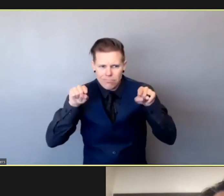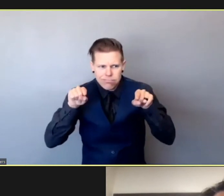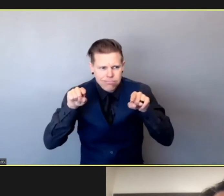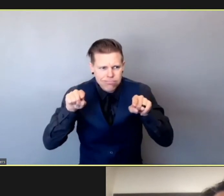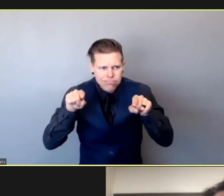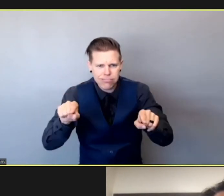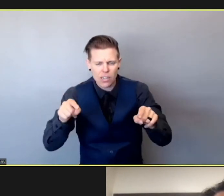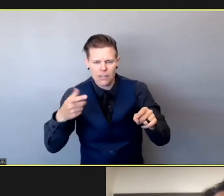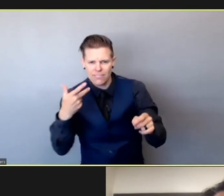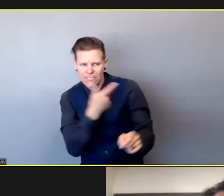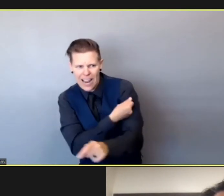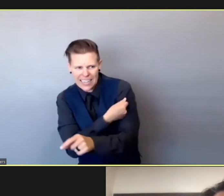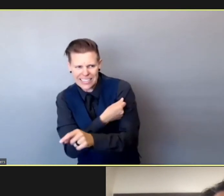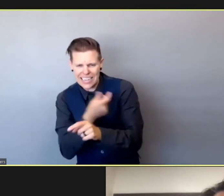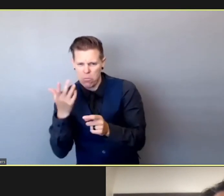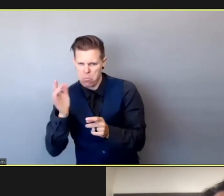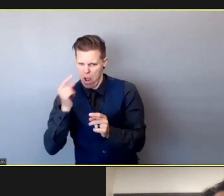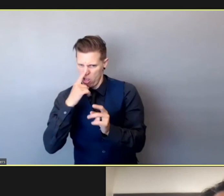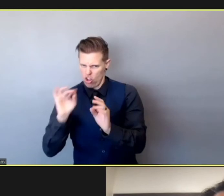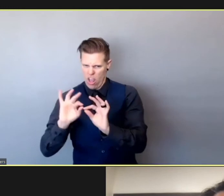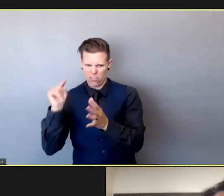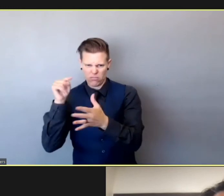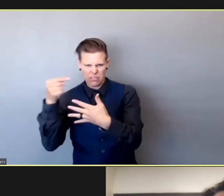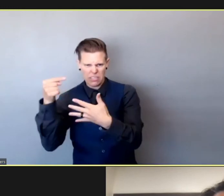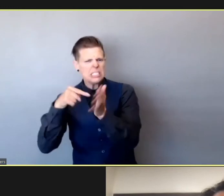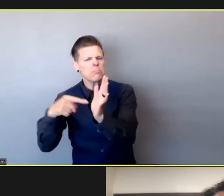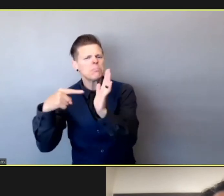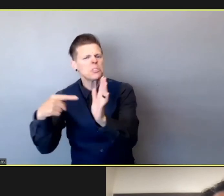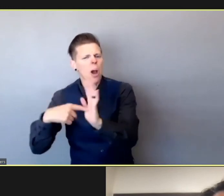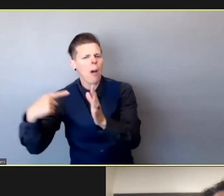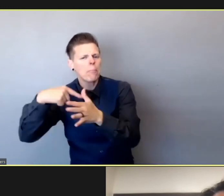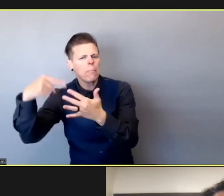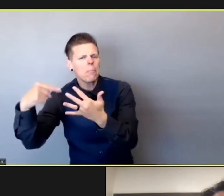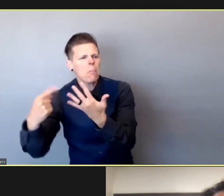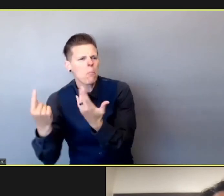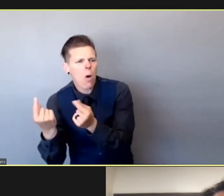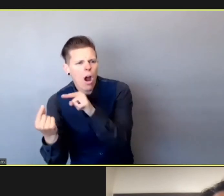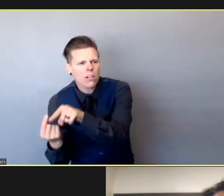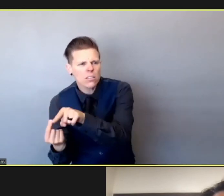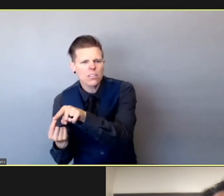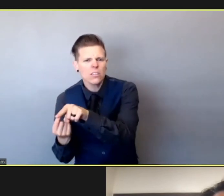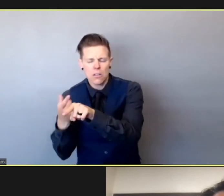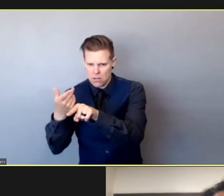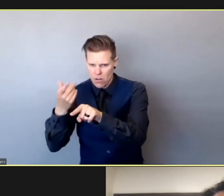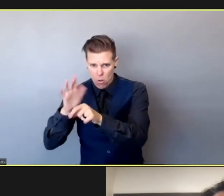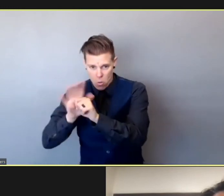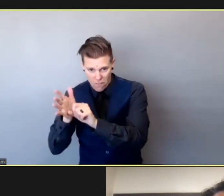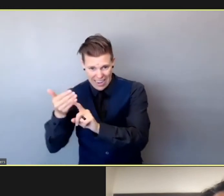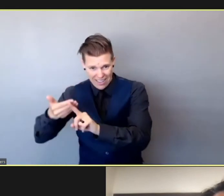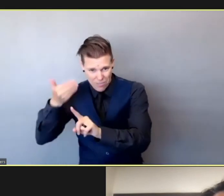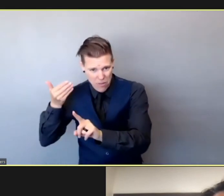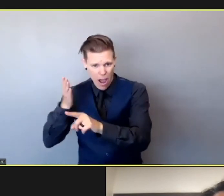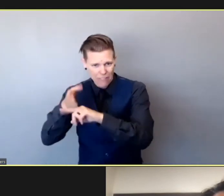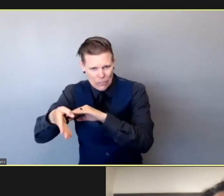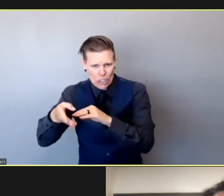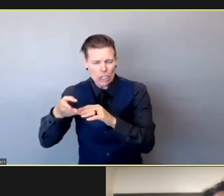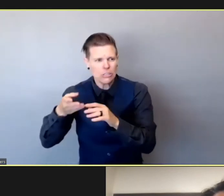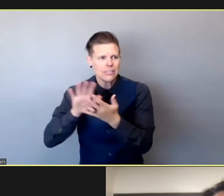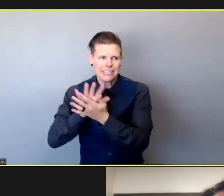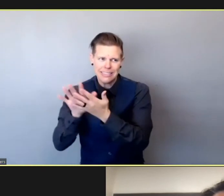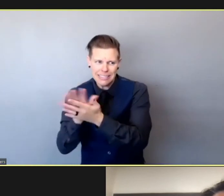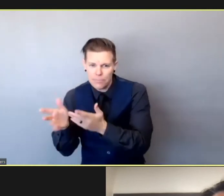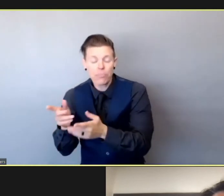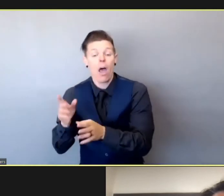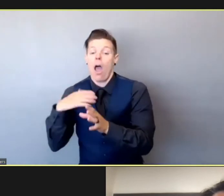breakthrough cases look like without the people with a previous positive test? And then there's another way of cutting the data into 3 groups: people who